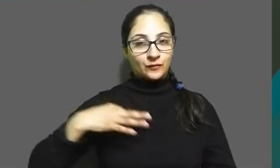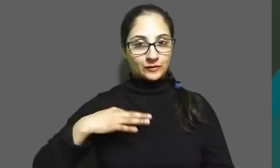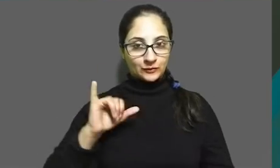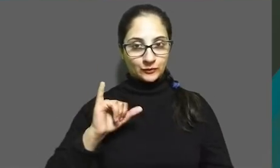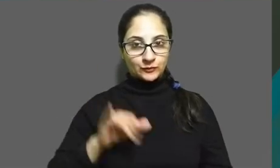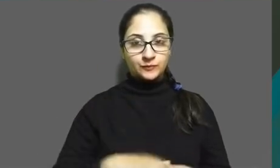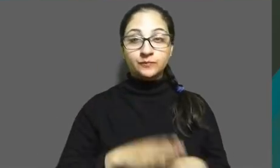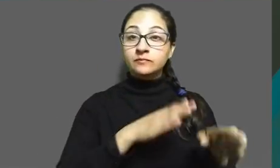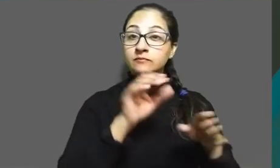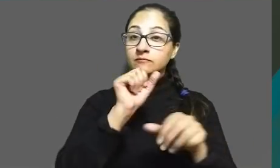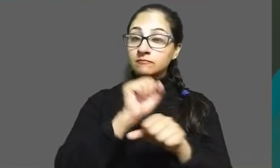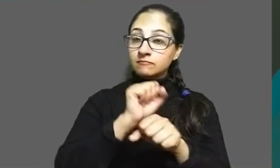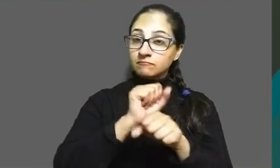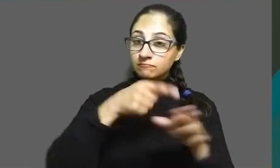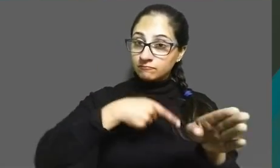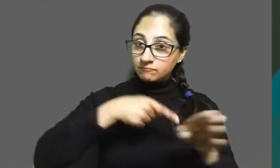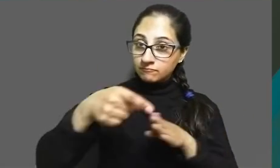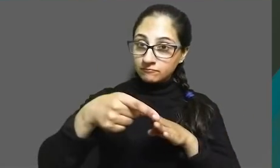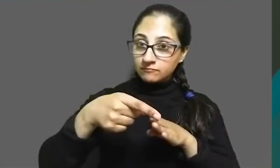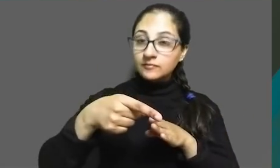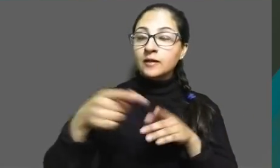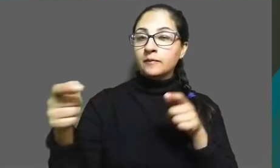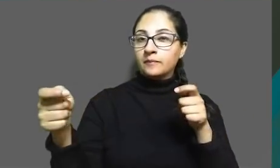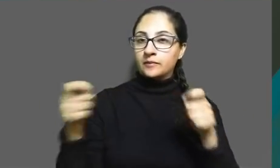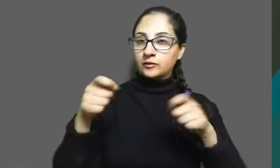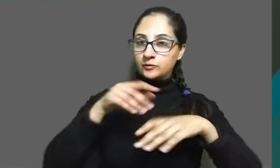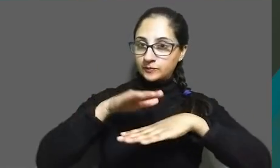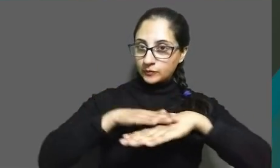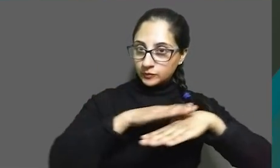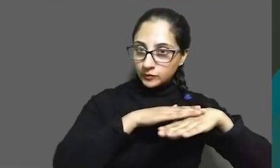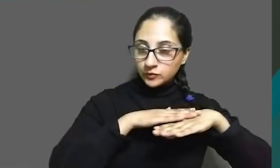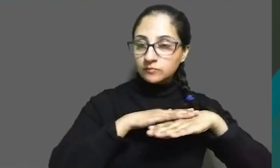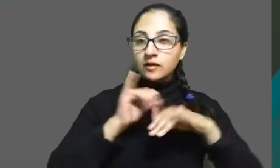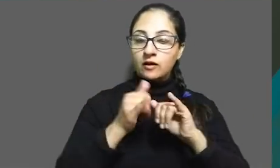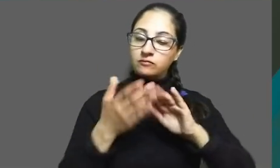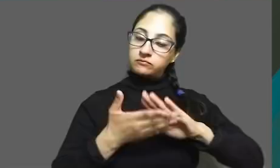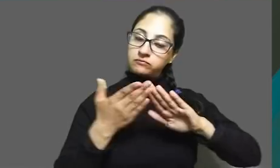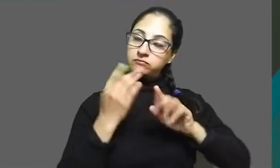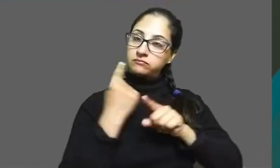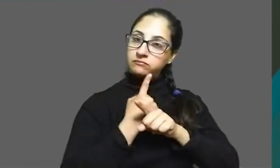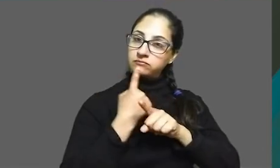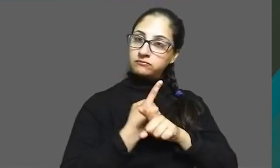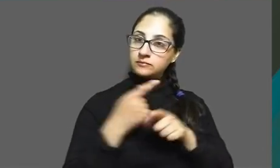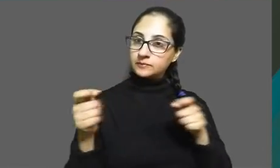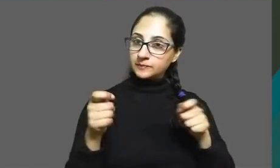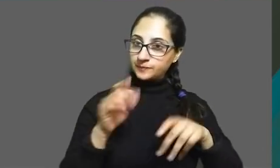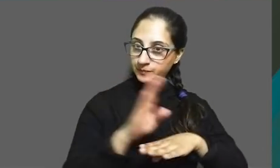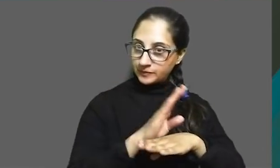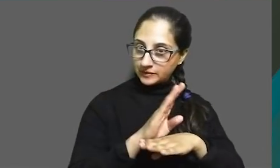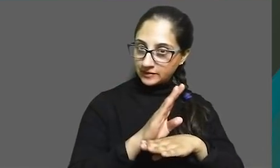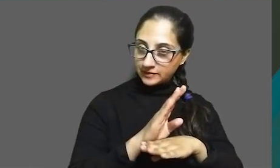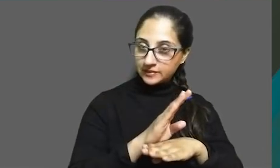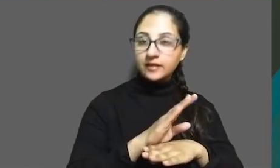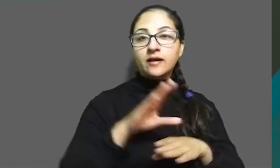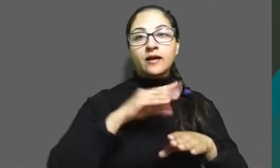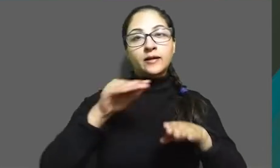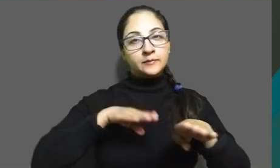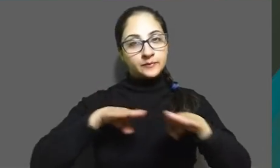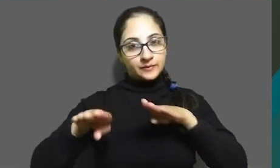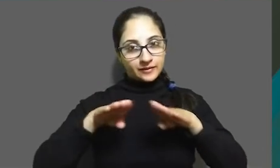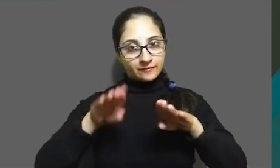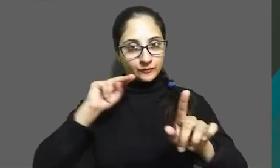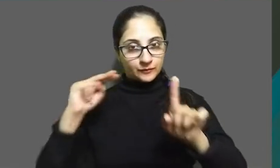Professionally, she is a management consultant specializing in operational effectiveness and behavioral